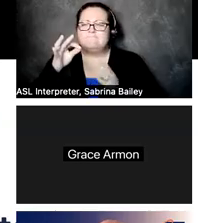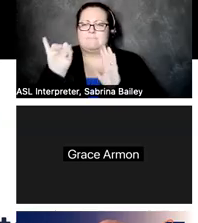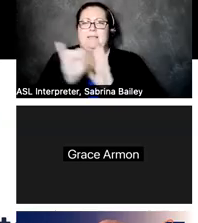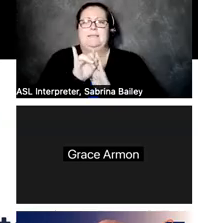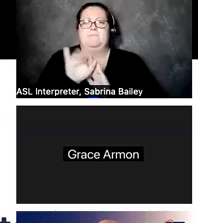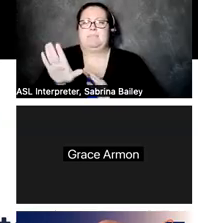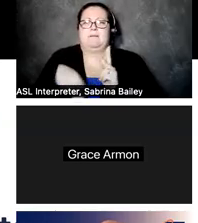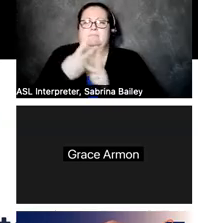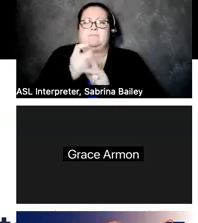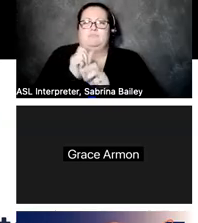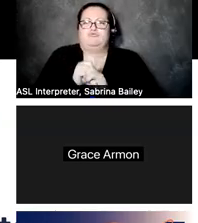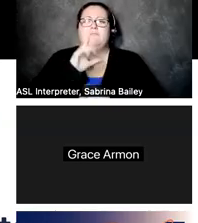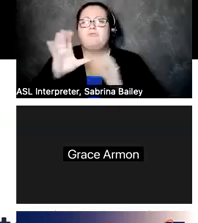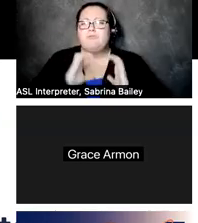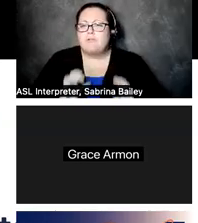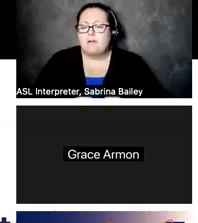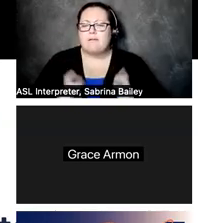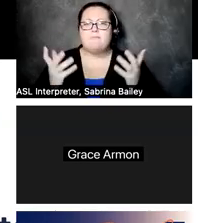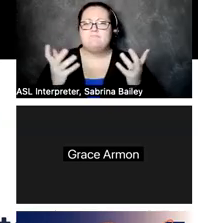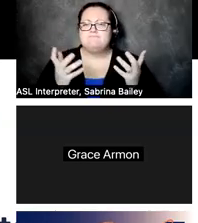type of job for your client?